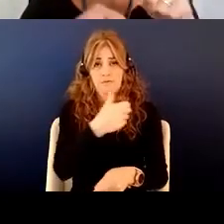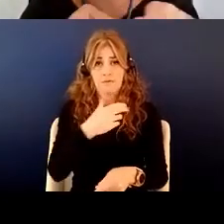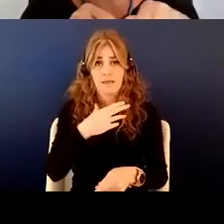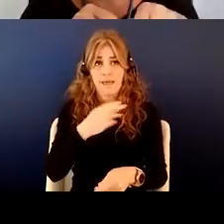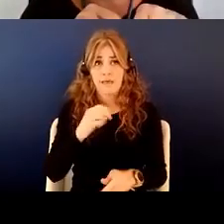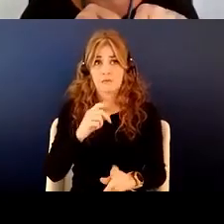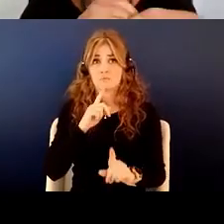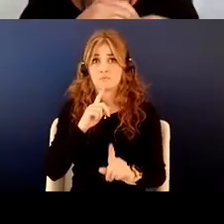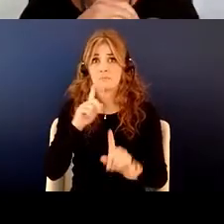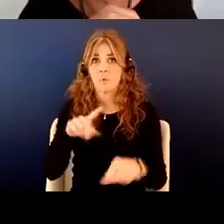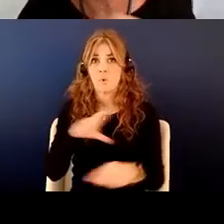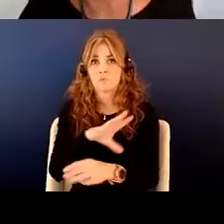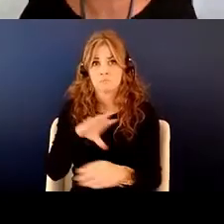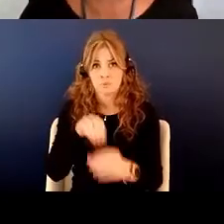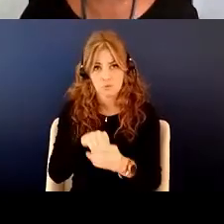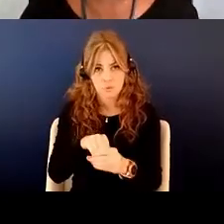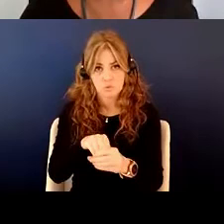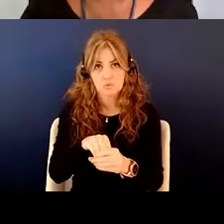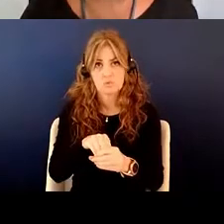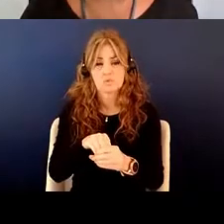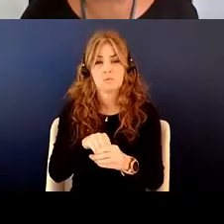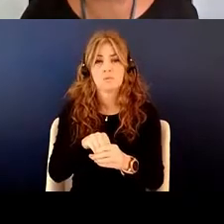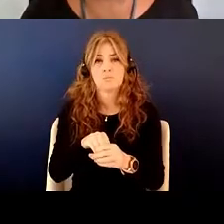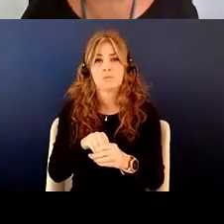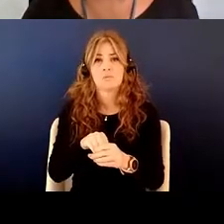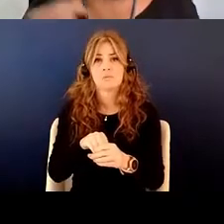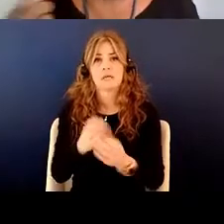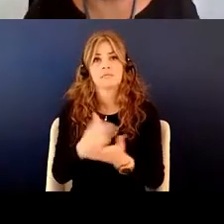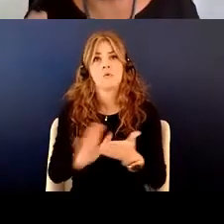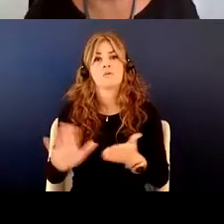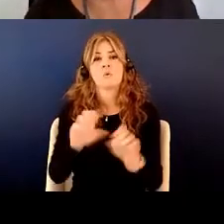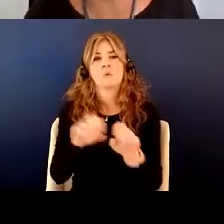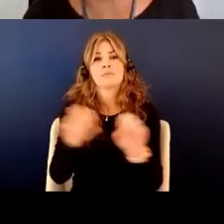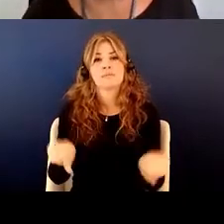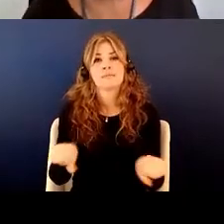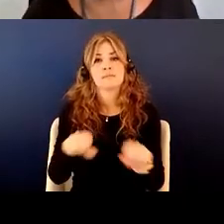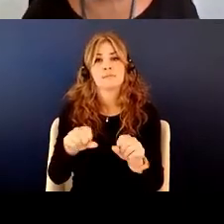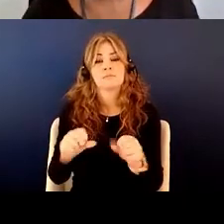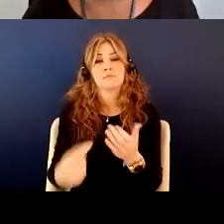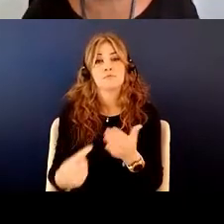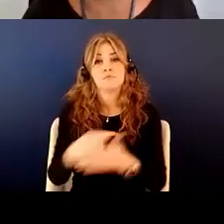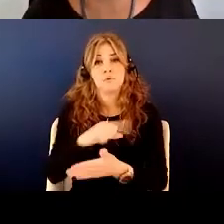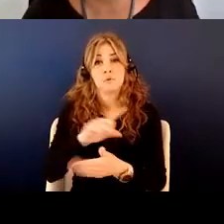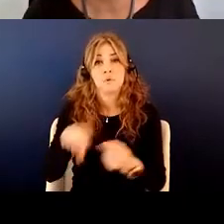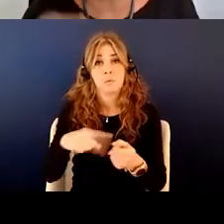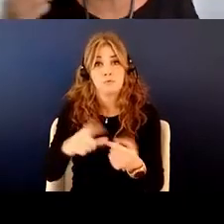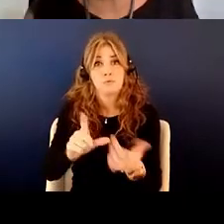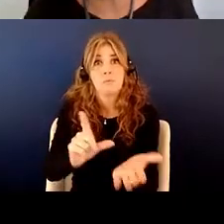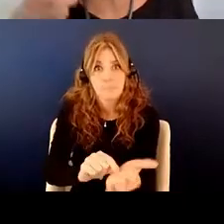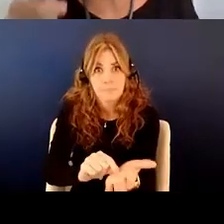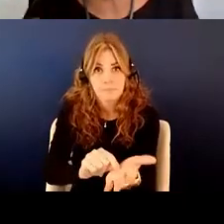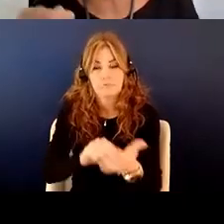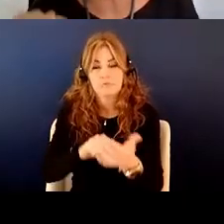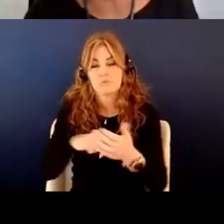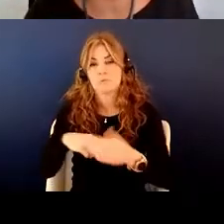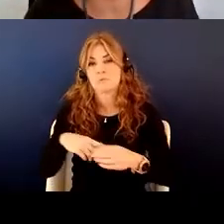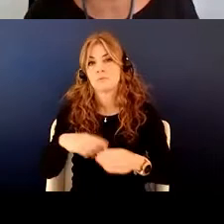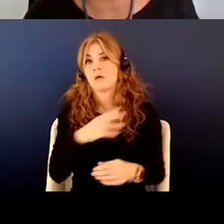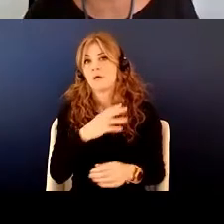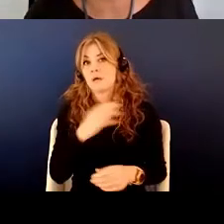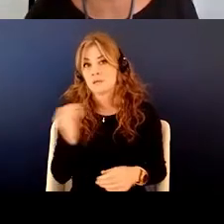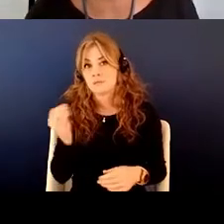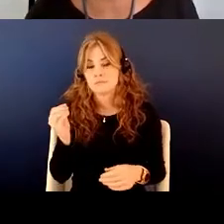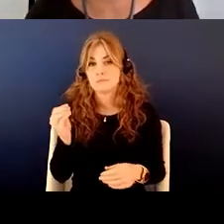as part of your systematic review when you're publishing your systematic review and meta-analysis, but also to have